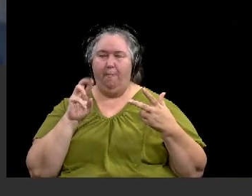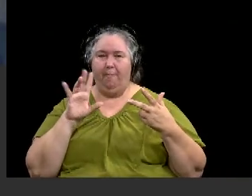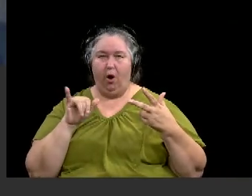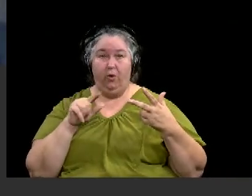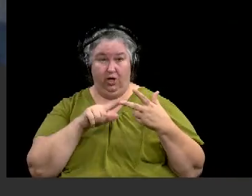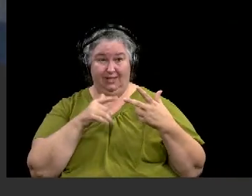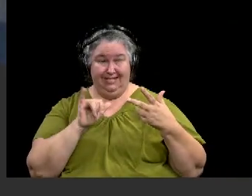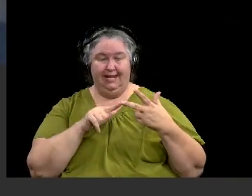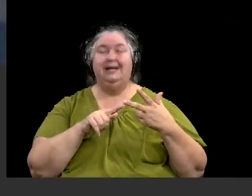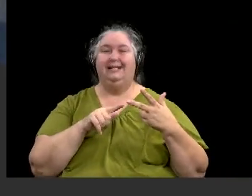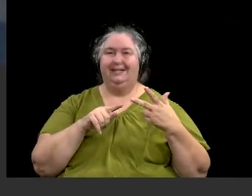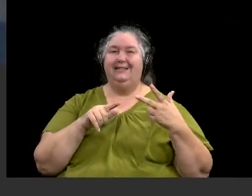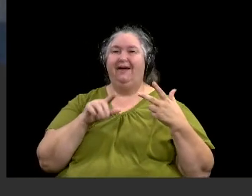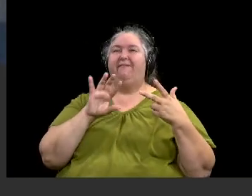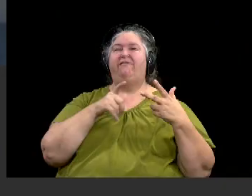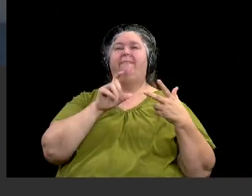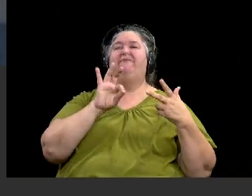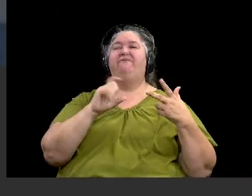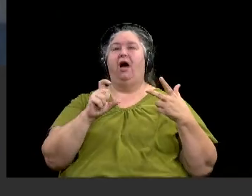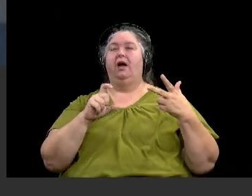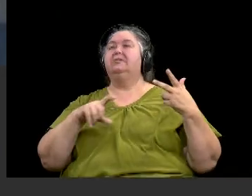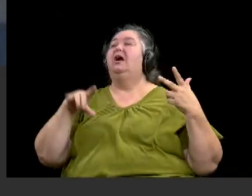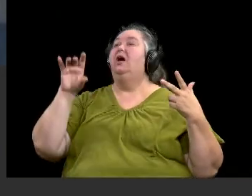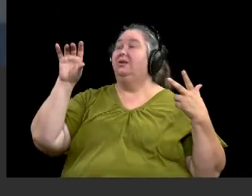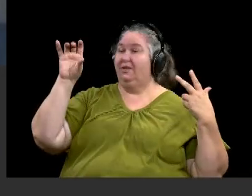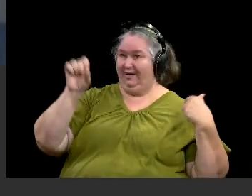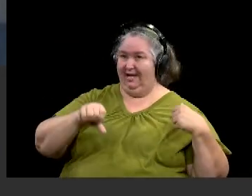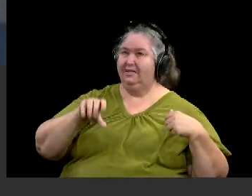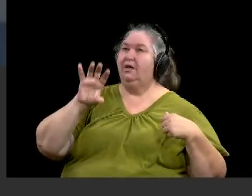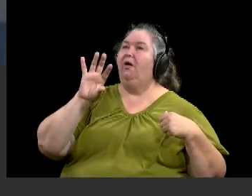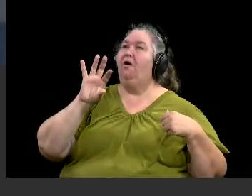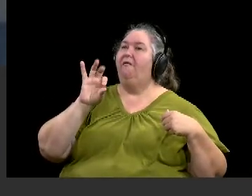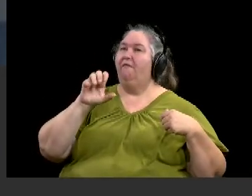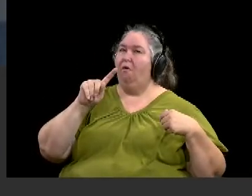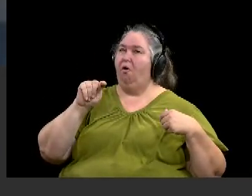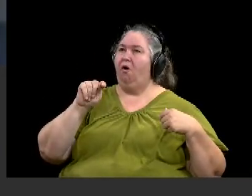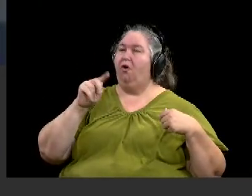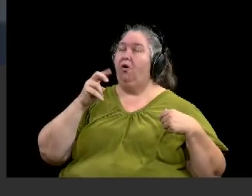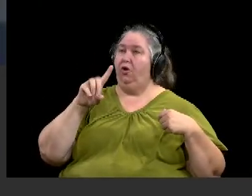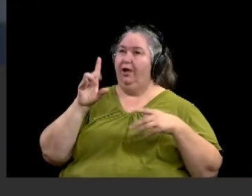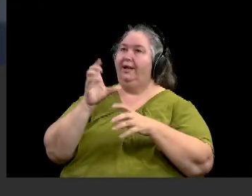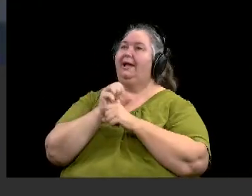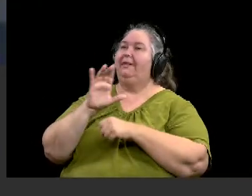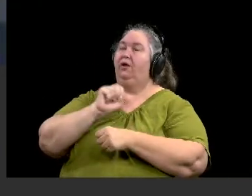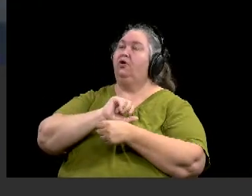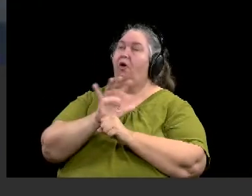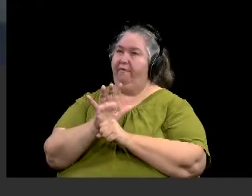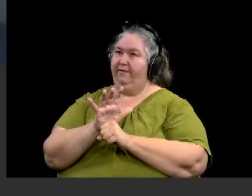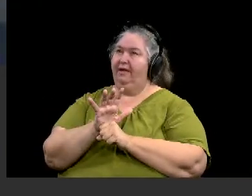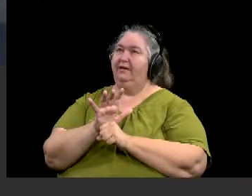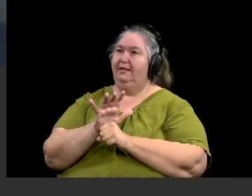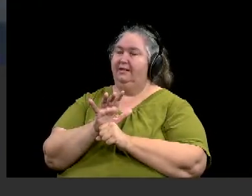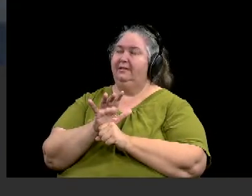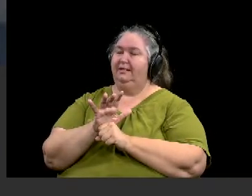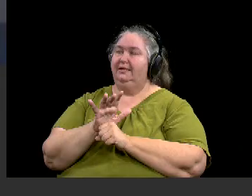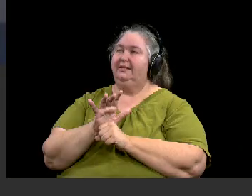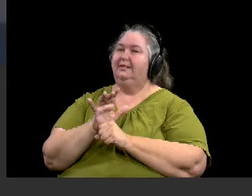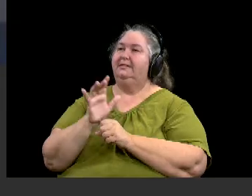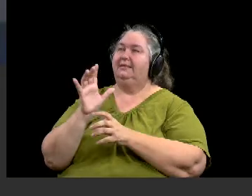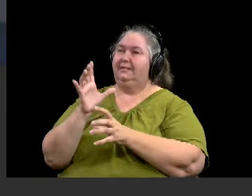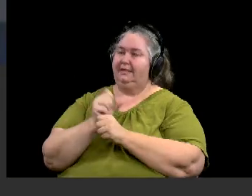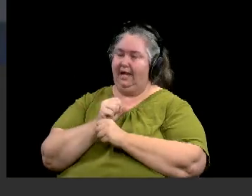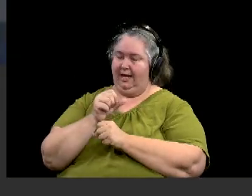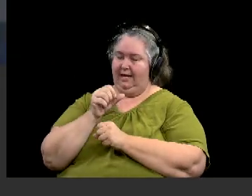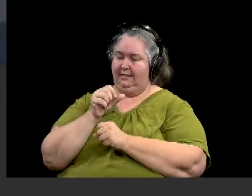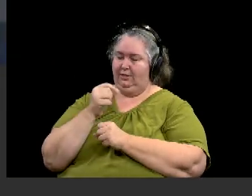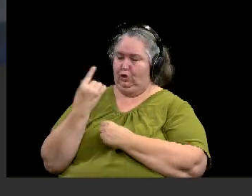their COVID-19 shipments today. Baylor Scott and White in Temple was yesterday, I believe. So what about